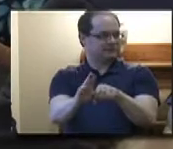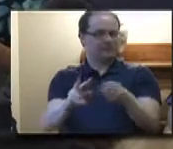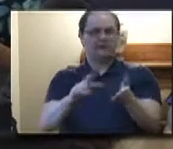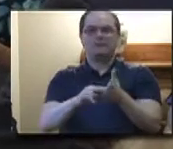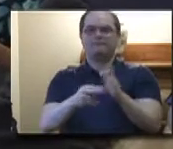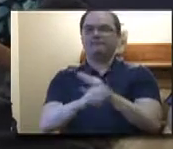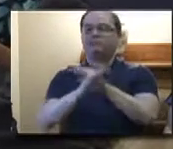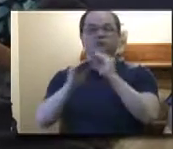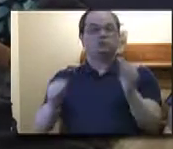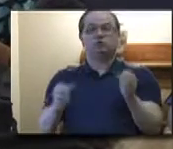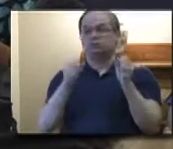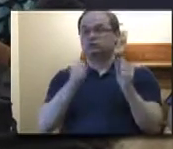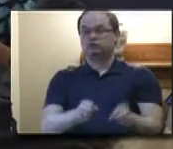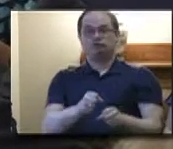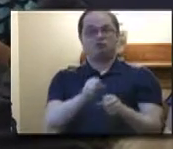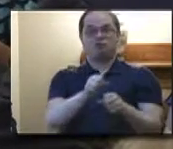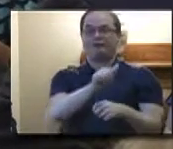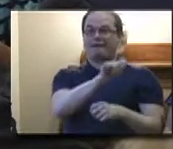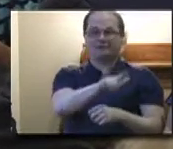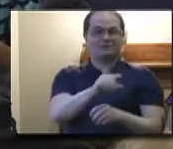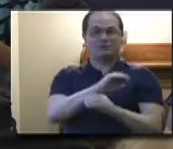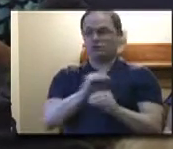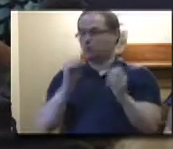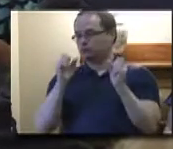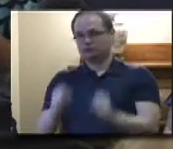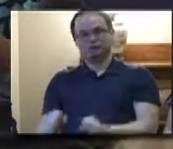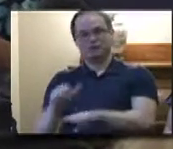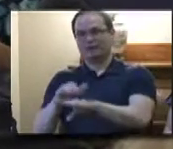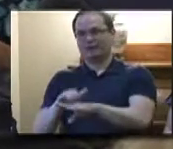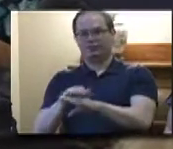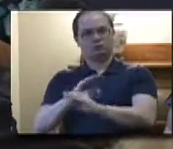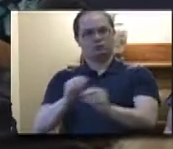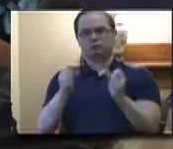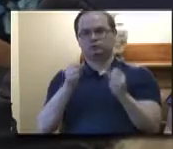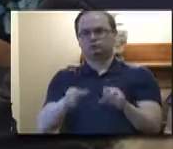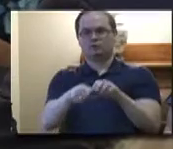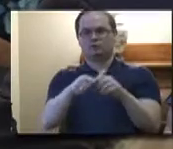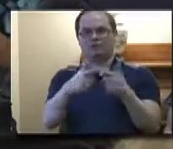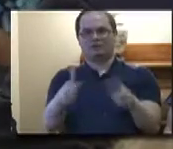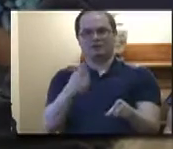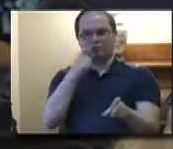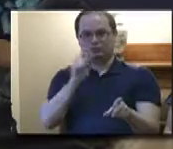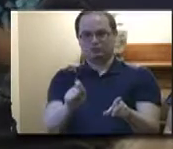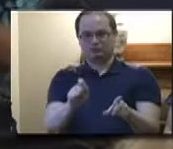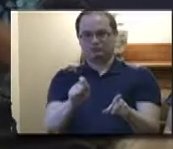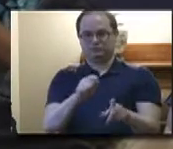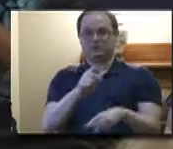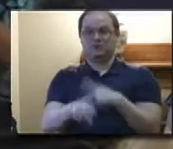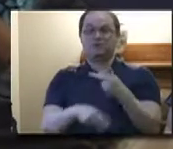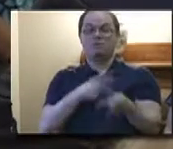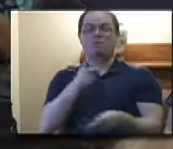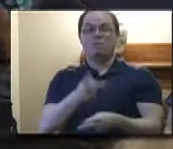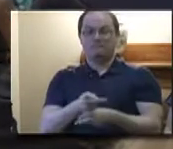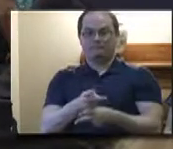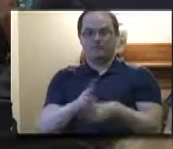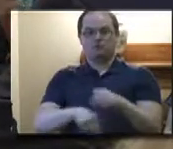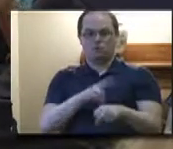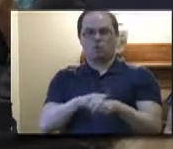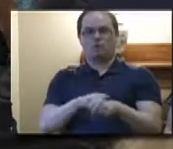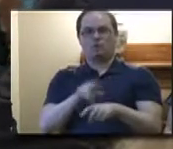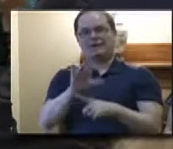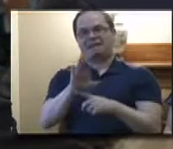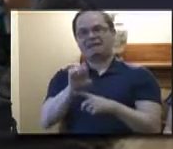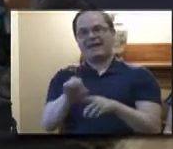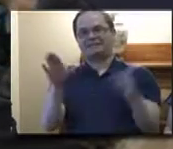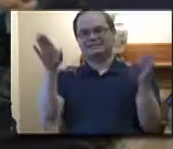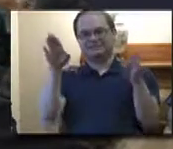they don't have strong ASL and they don't have strong English. And typically, we can get the case settled